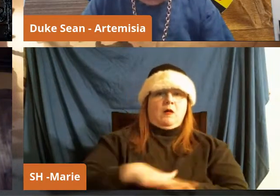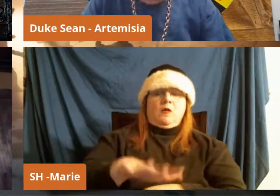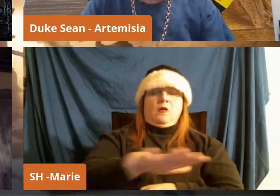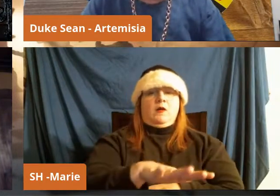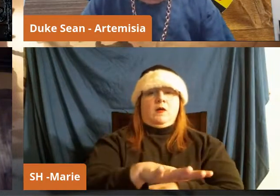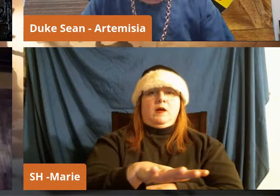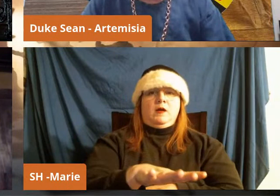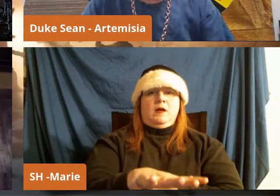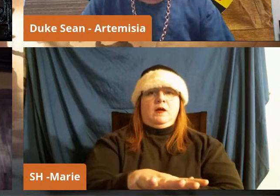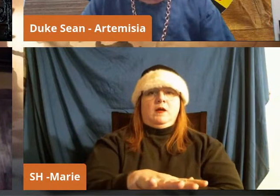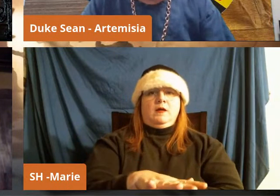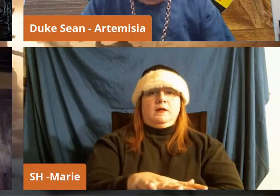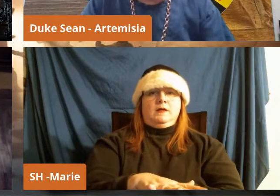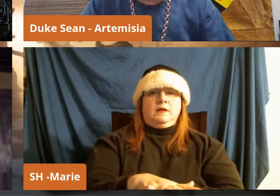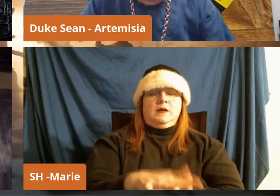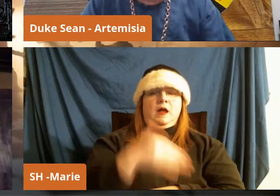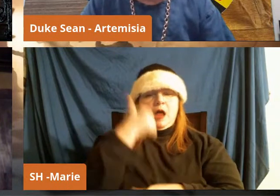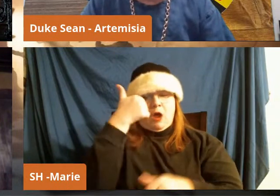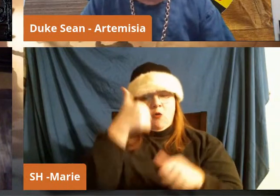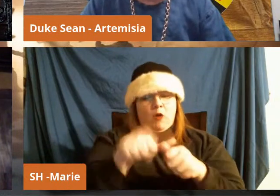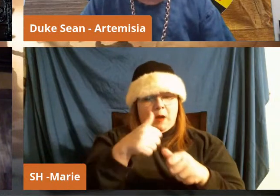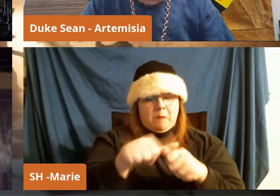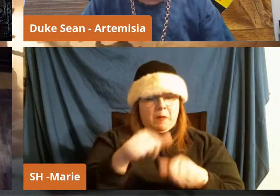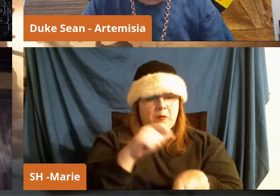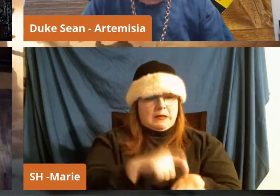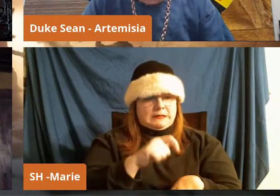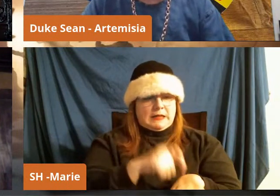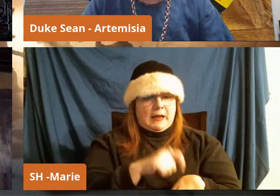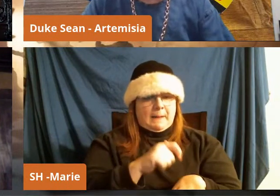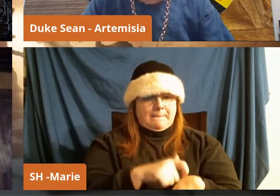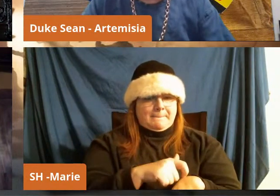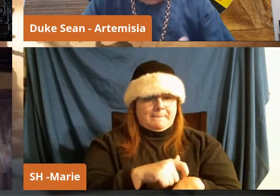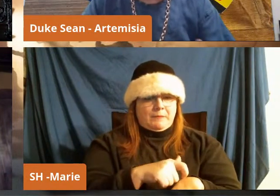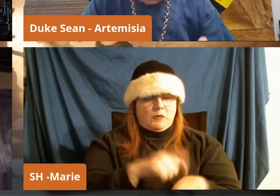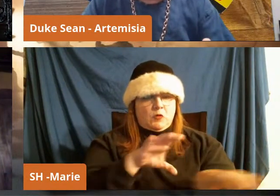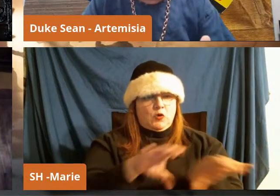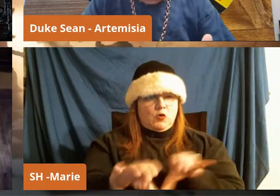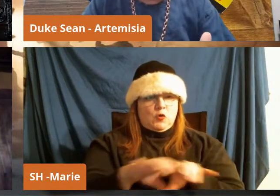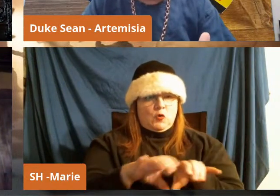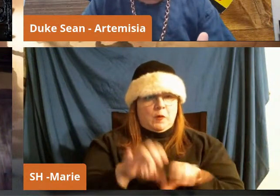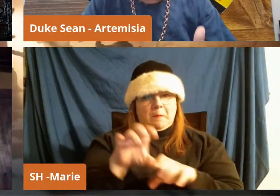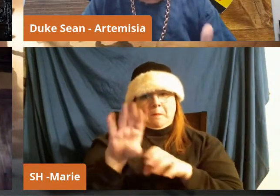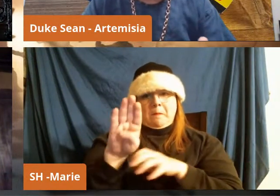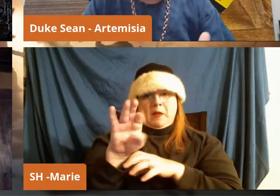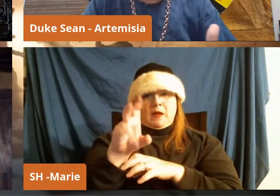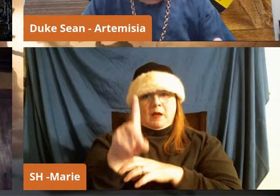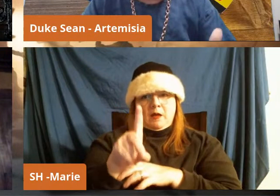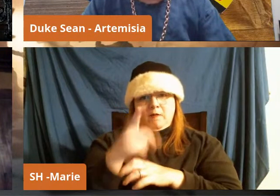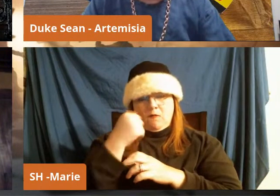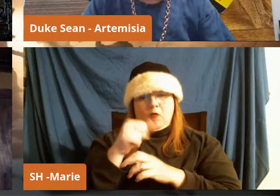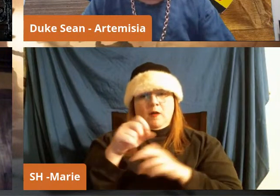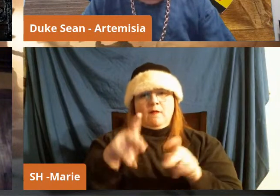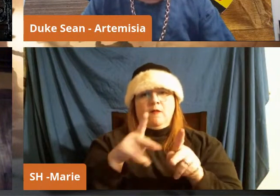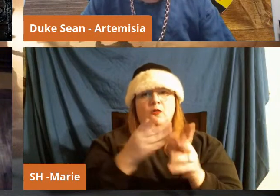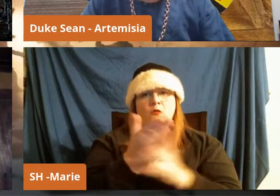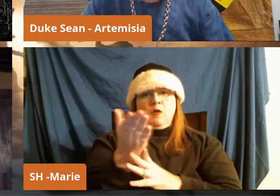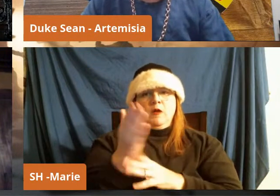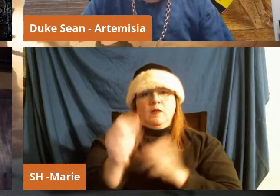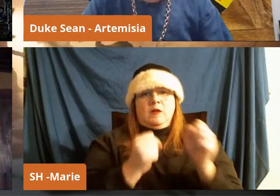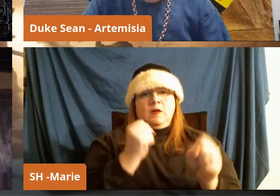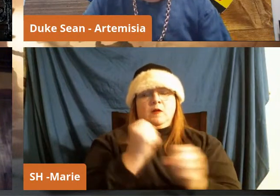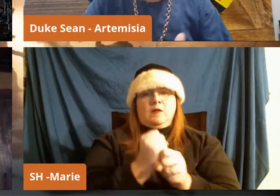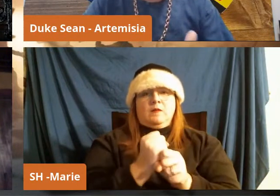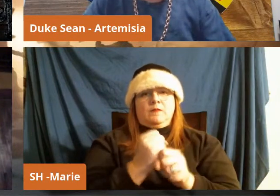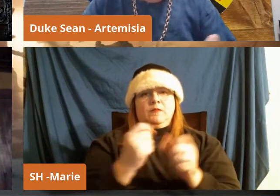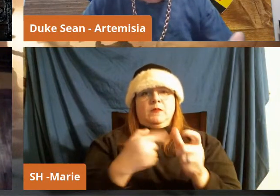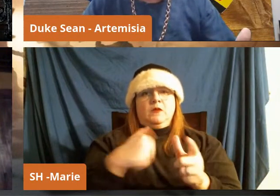area, I remember a time when we were like doing bids for events throughout the year, and